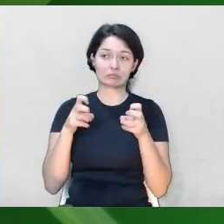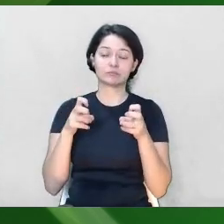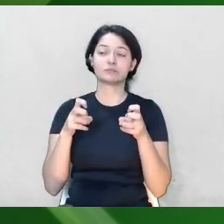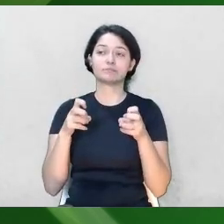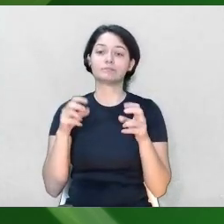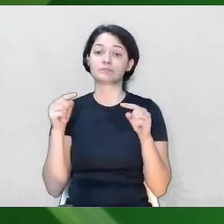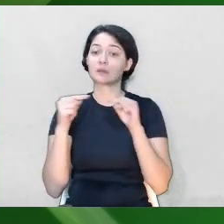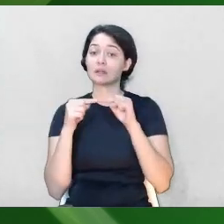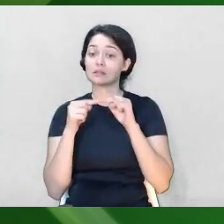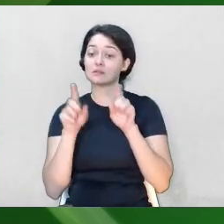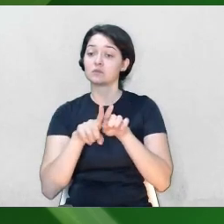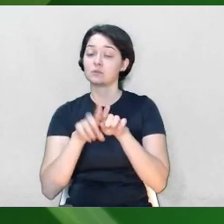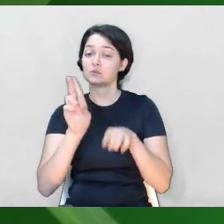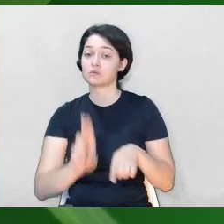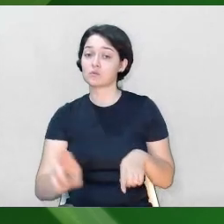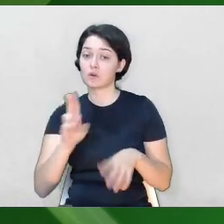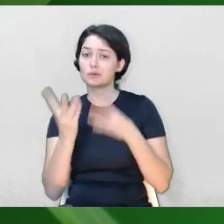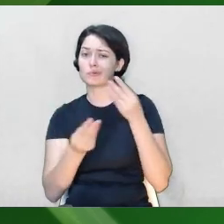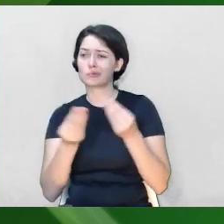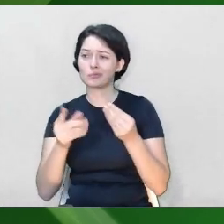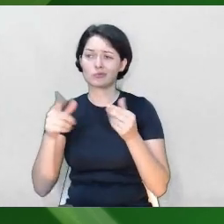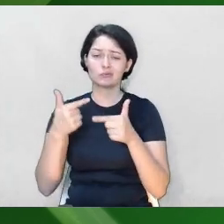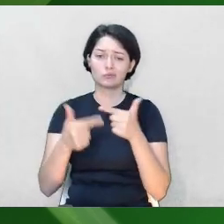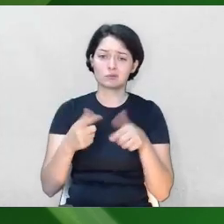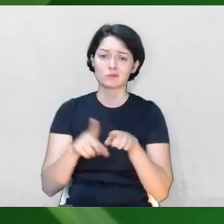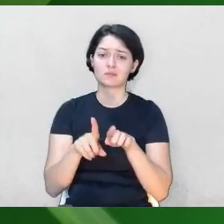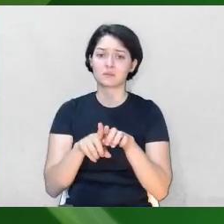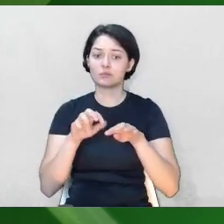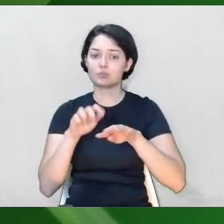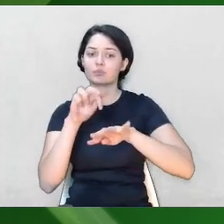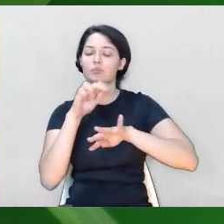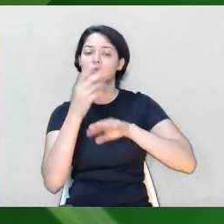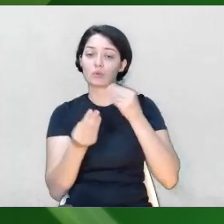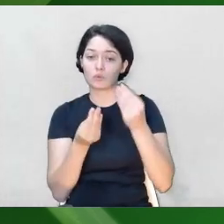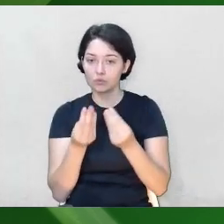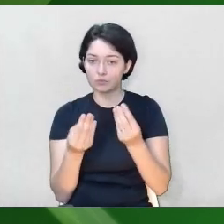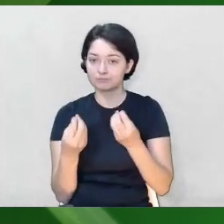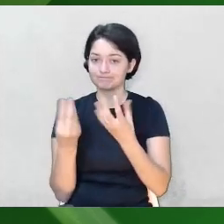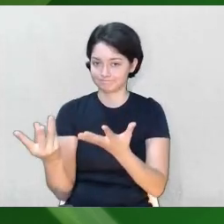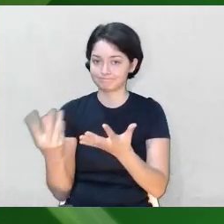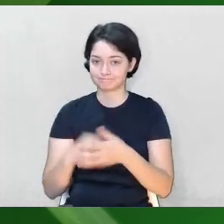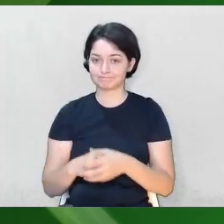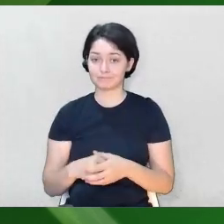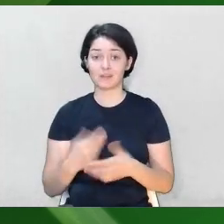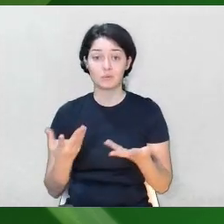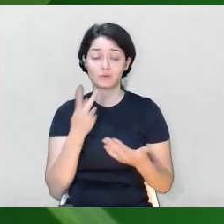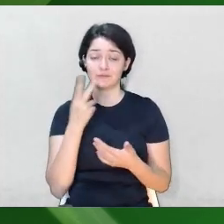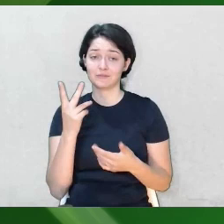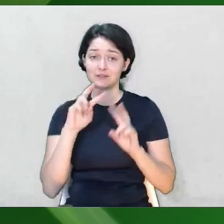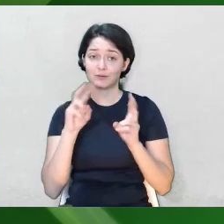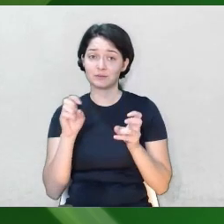a vision of that app, the user is using it, and how they go up the steps